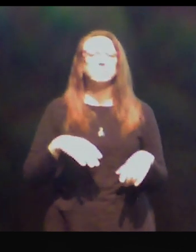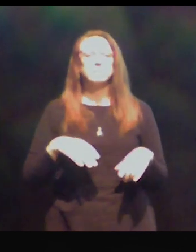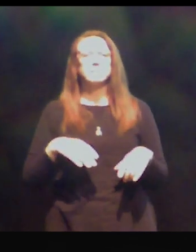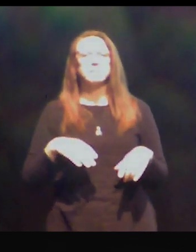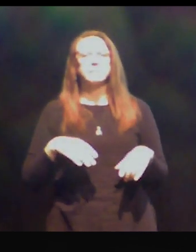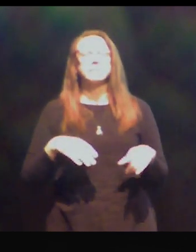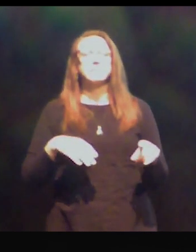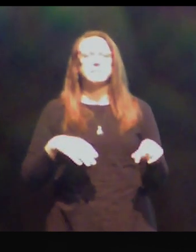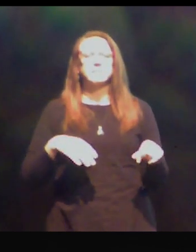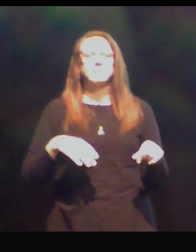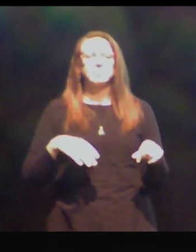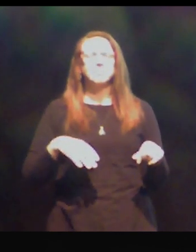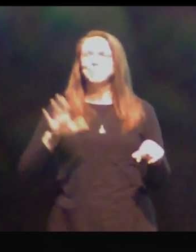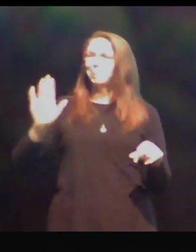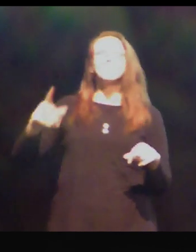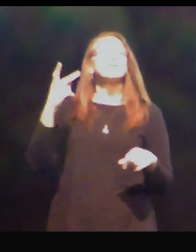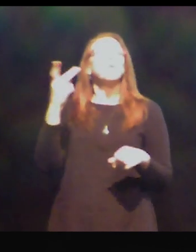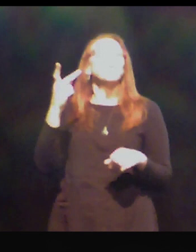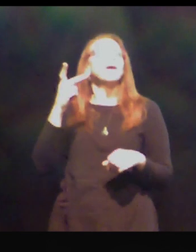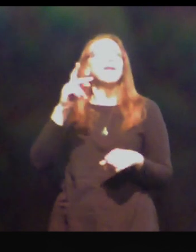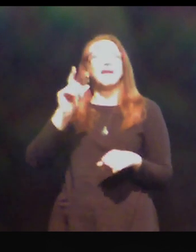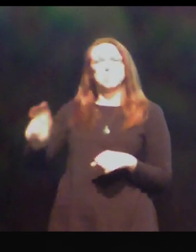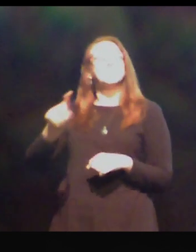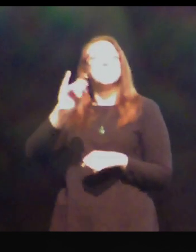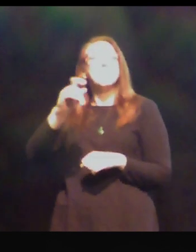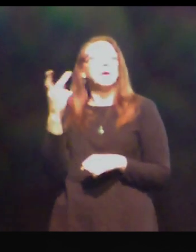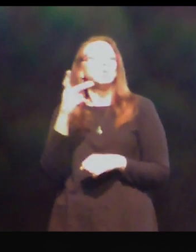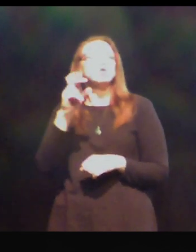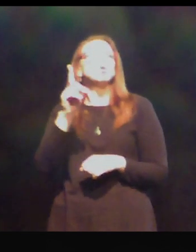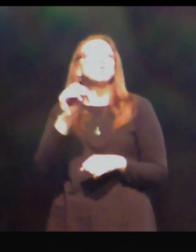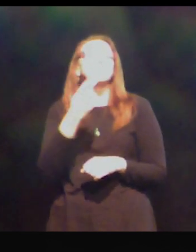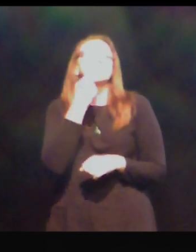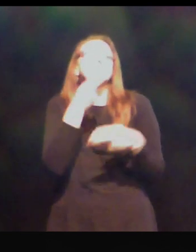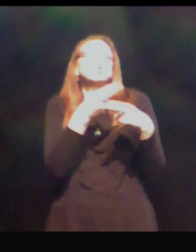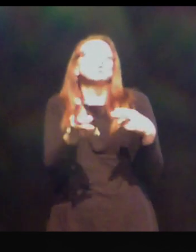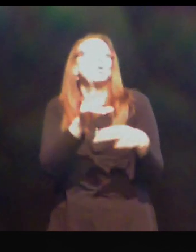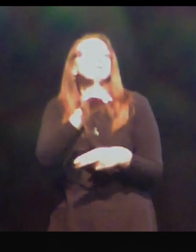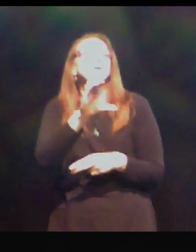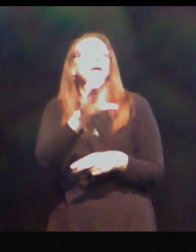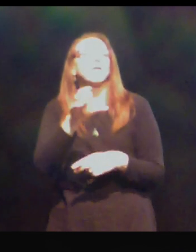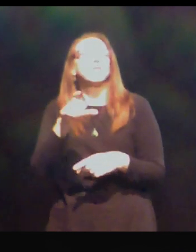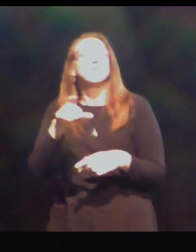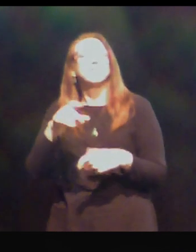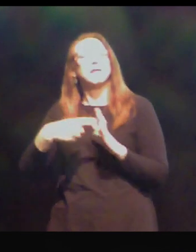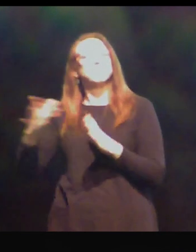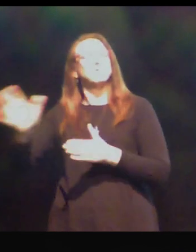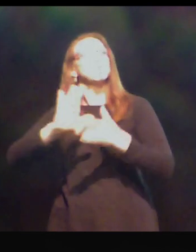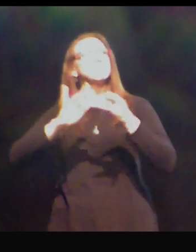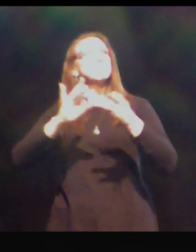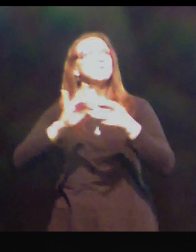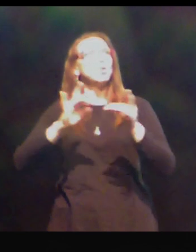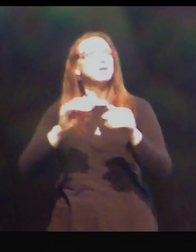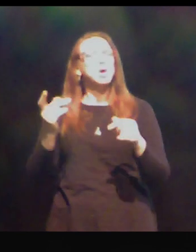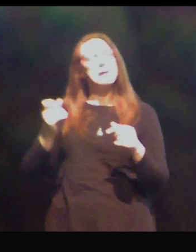like, I'm like, Mike, we should just do a little short documentary and kind of tell your story. And so we